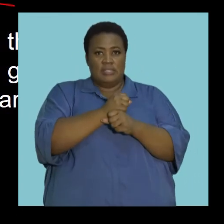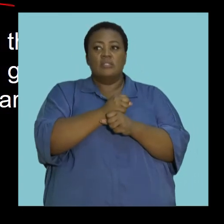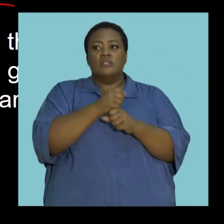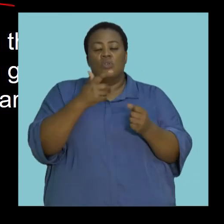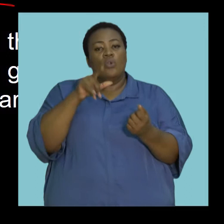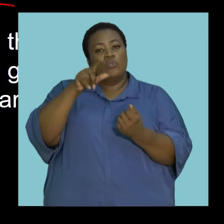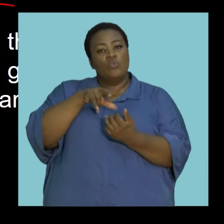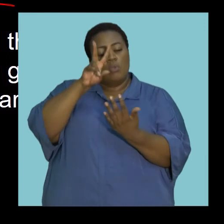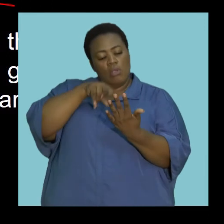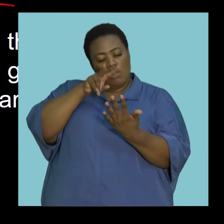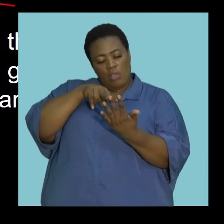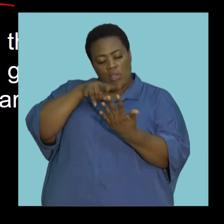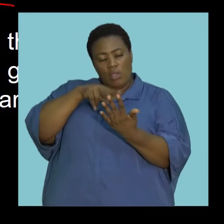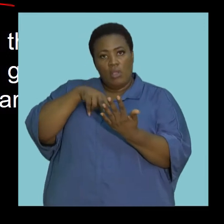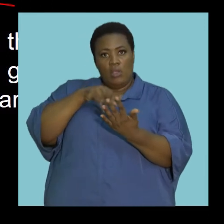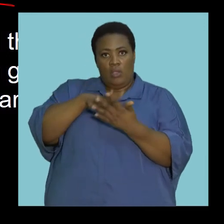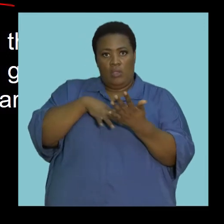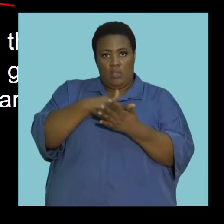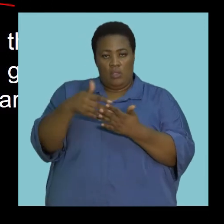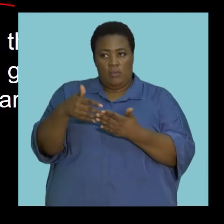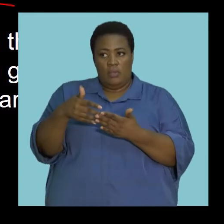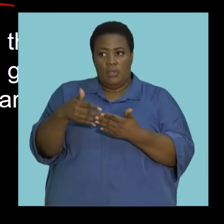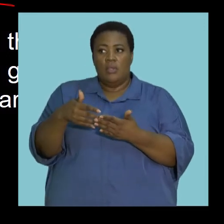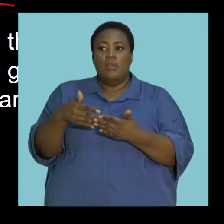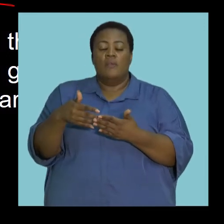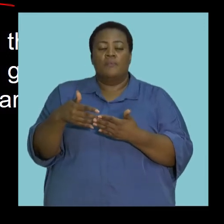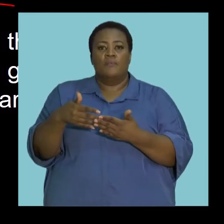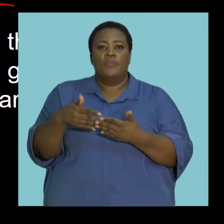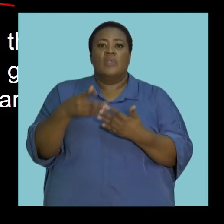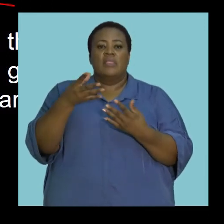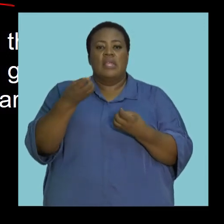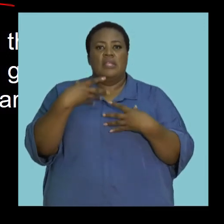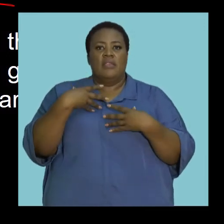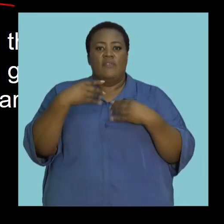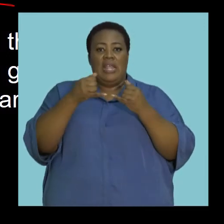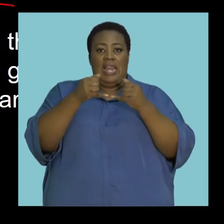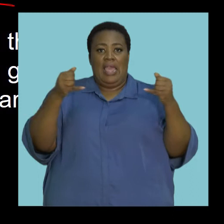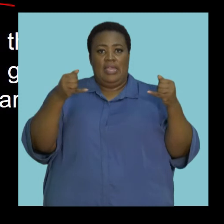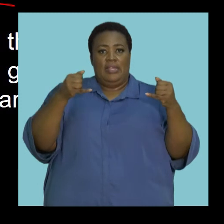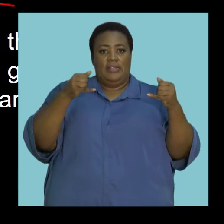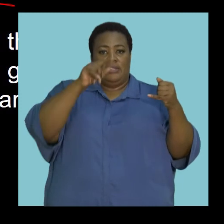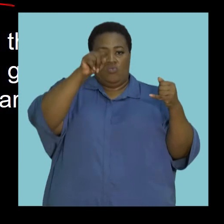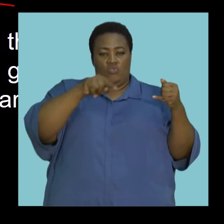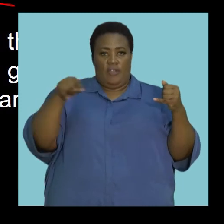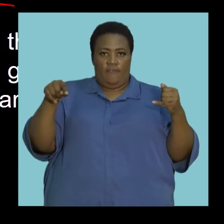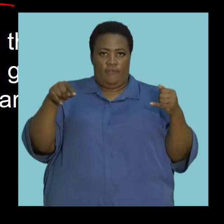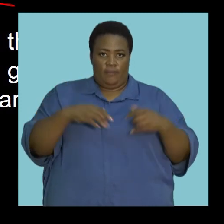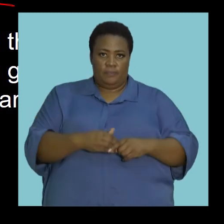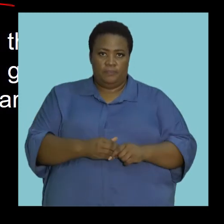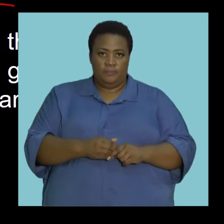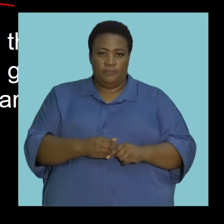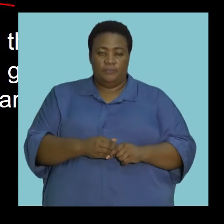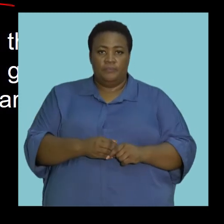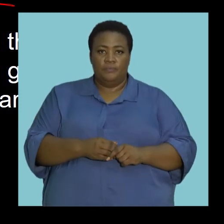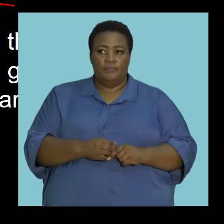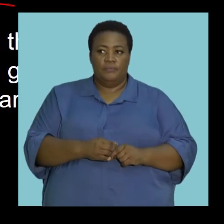the tabulated data given below and then display the data given as a line graph on the